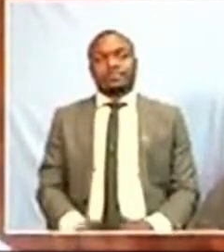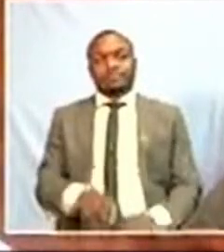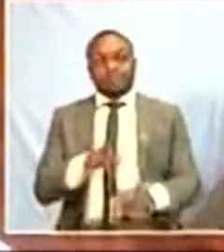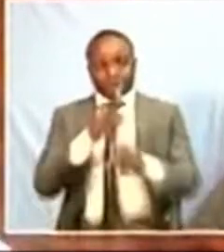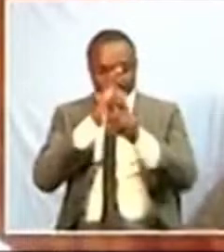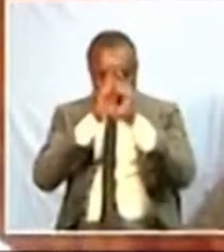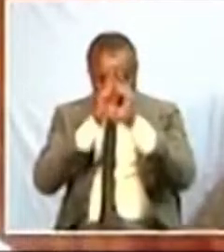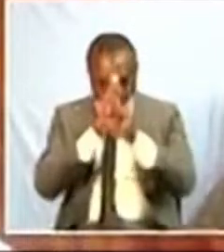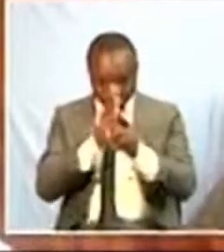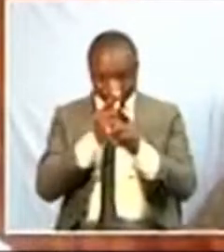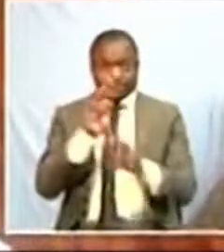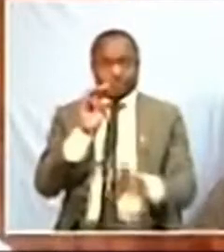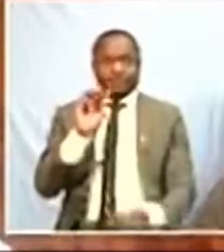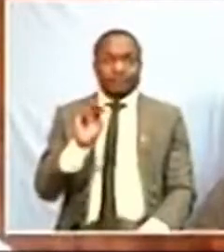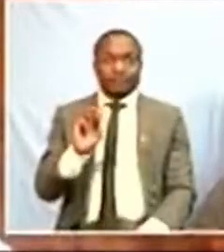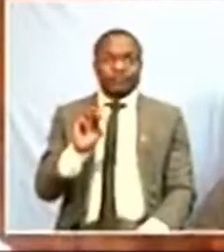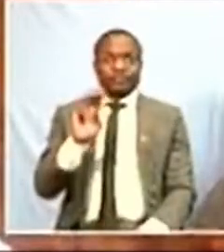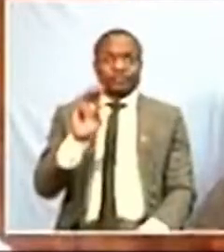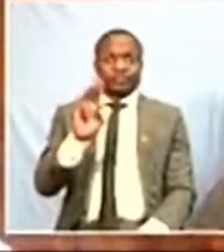Honorable Mwene.